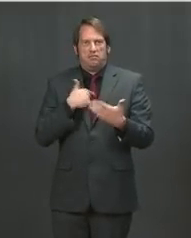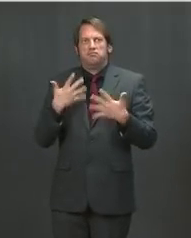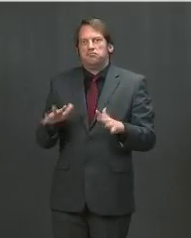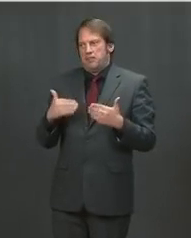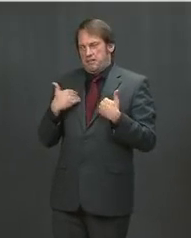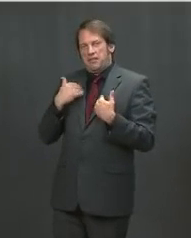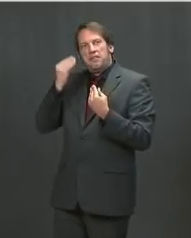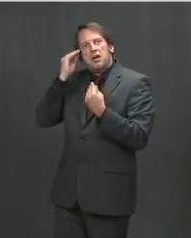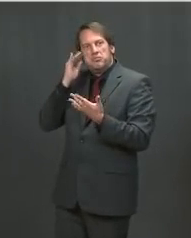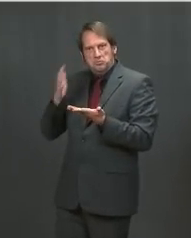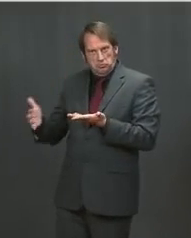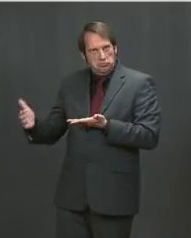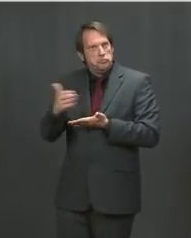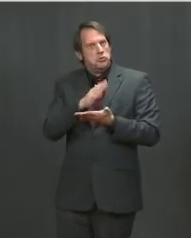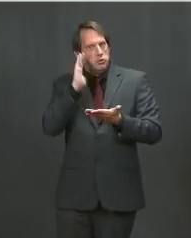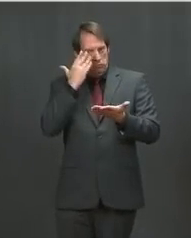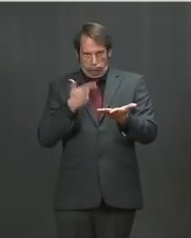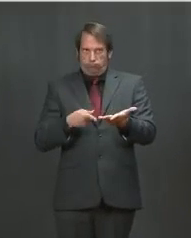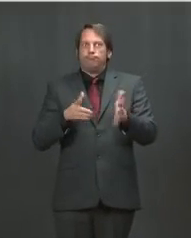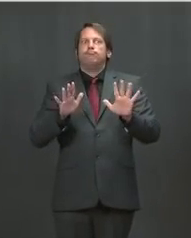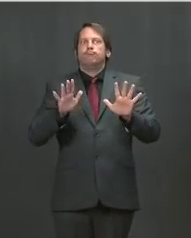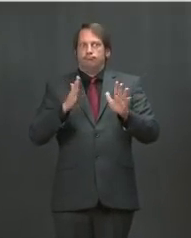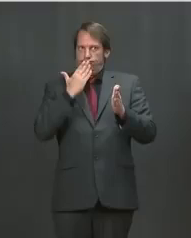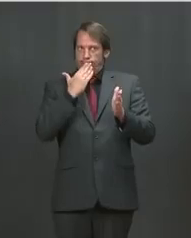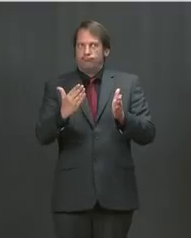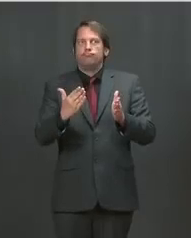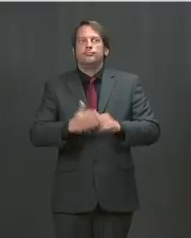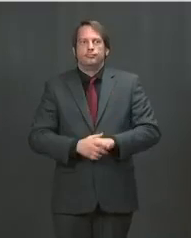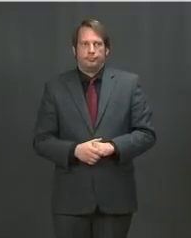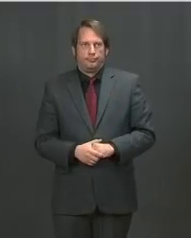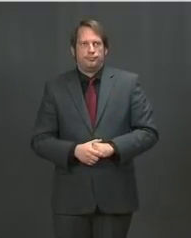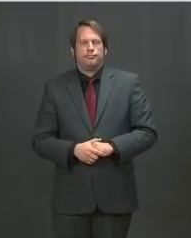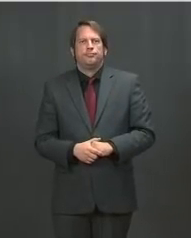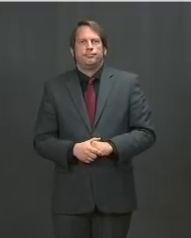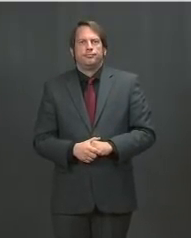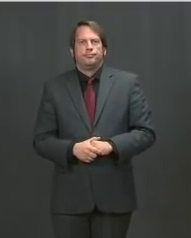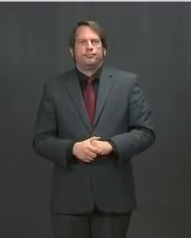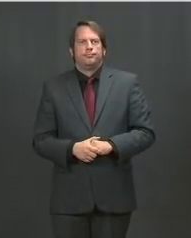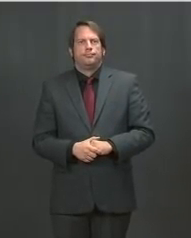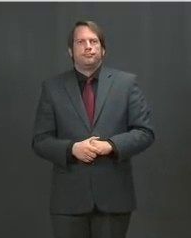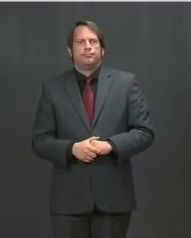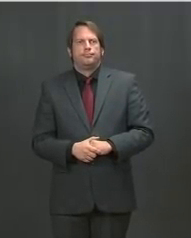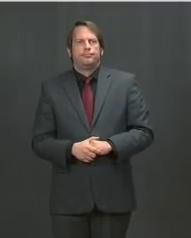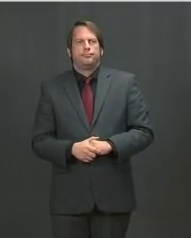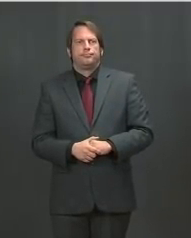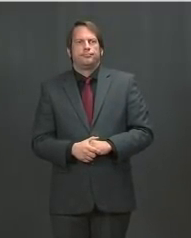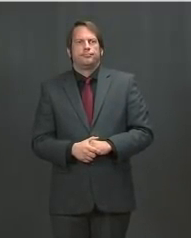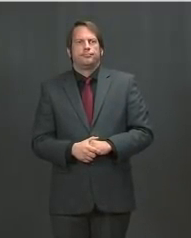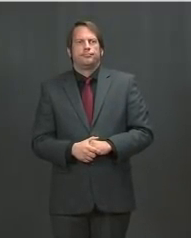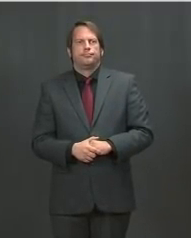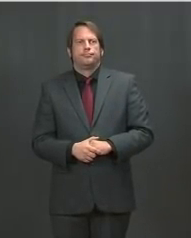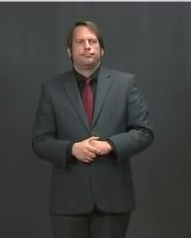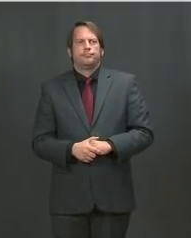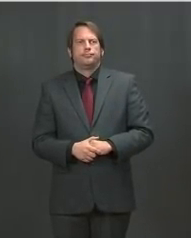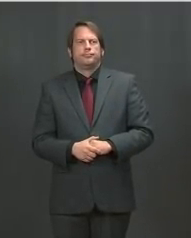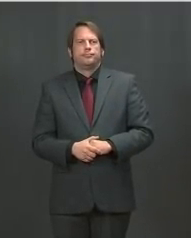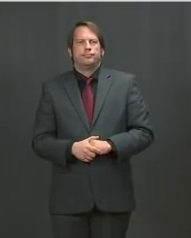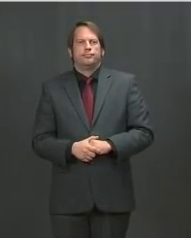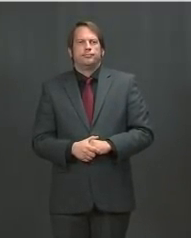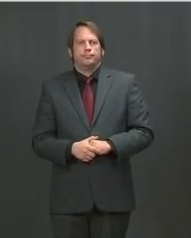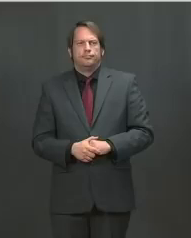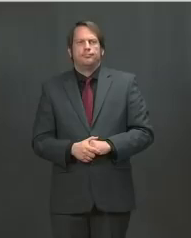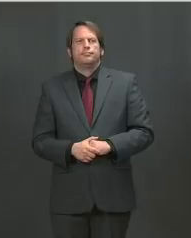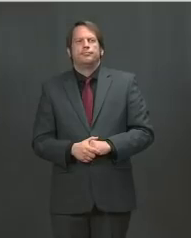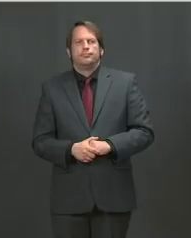duration of what we hope will be able to delineate more confidently, namely